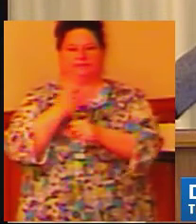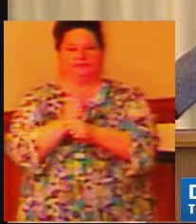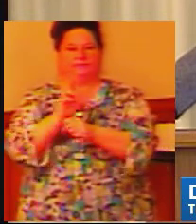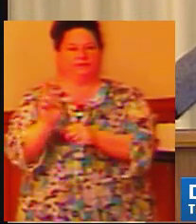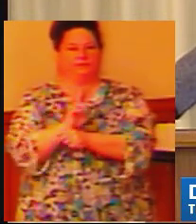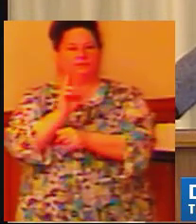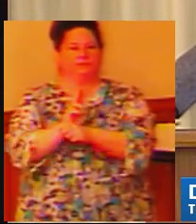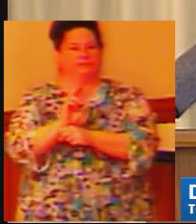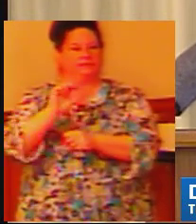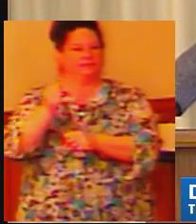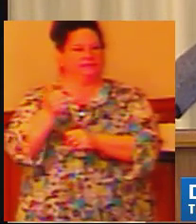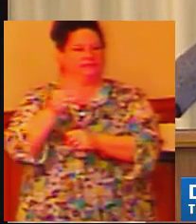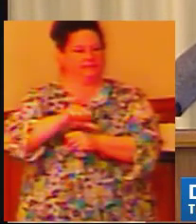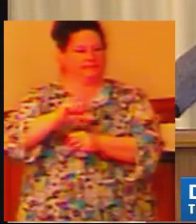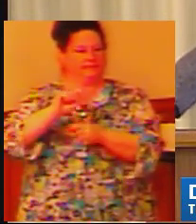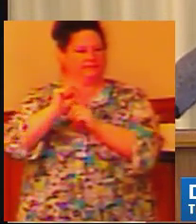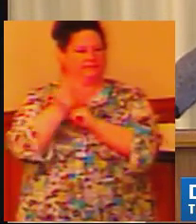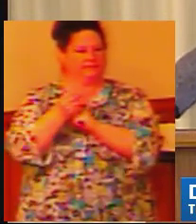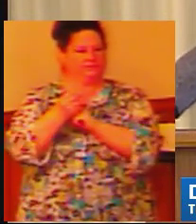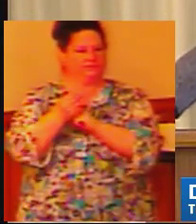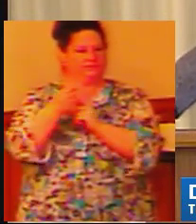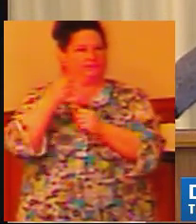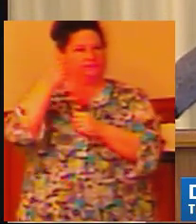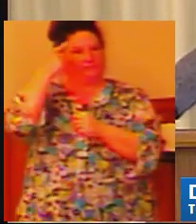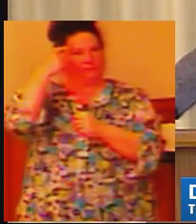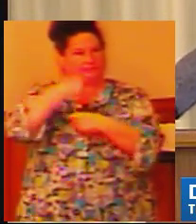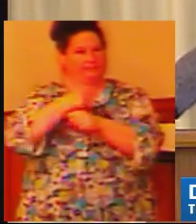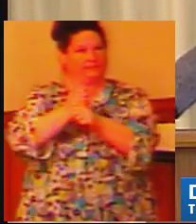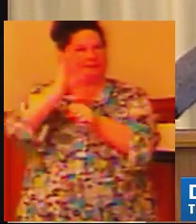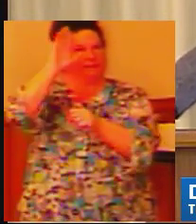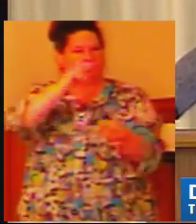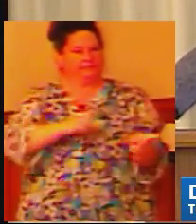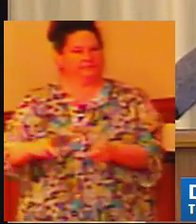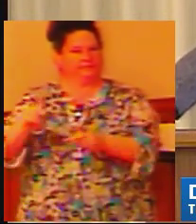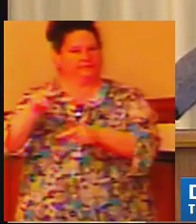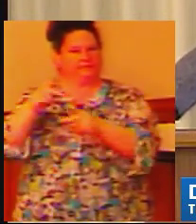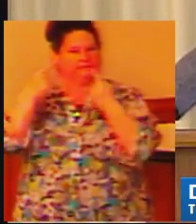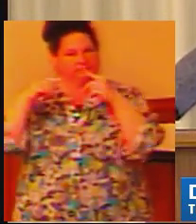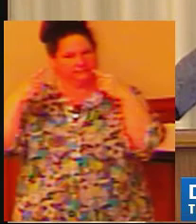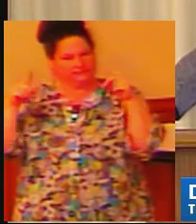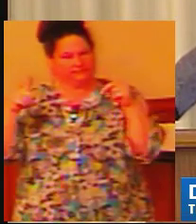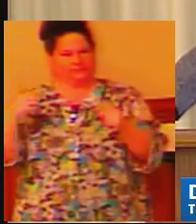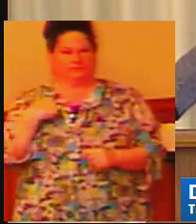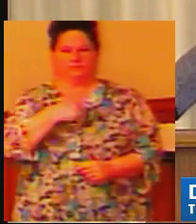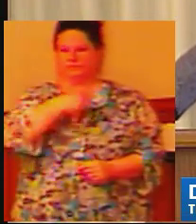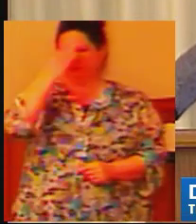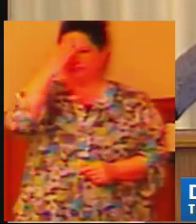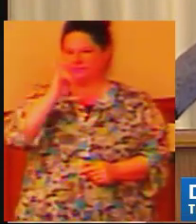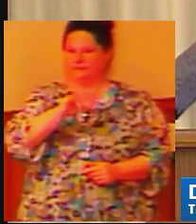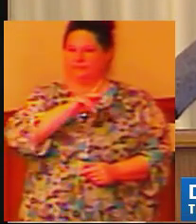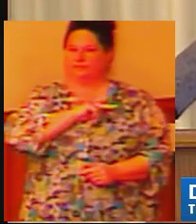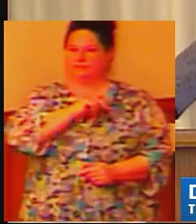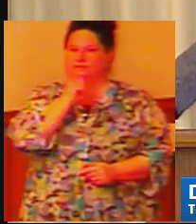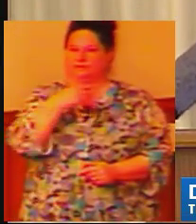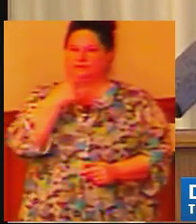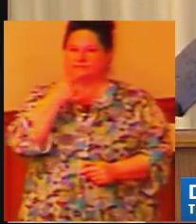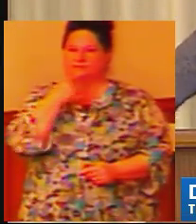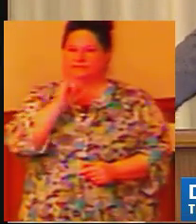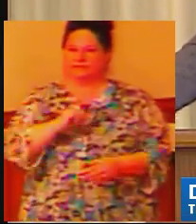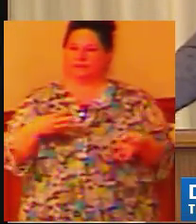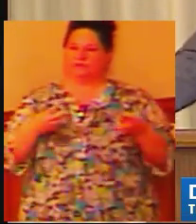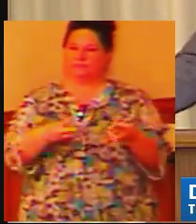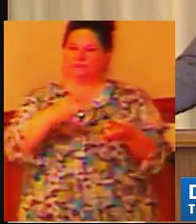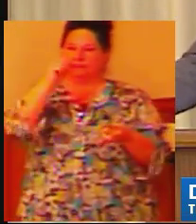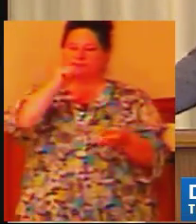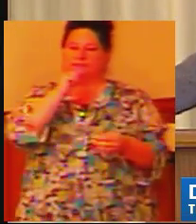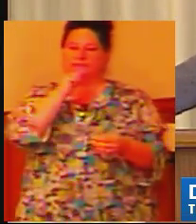any situation he wants to make his plan work. We know Paul did not speak in this way. He didn't tell